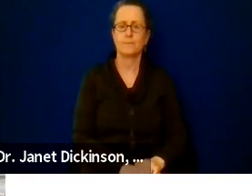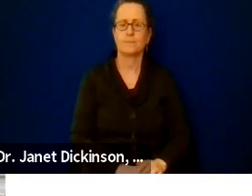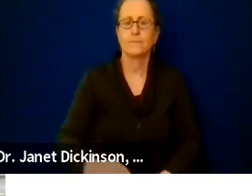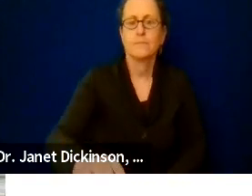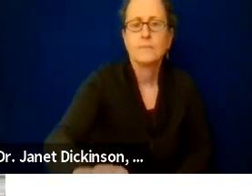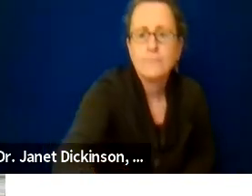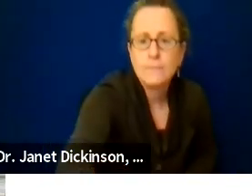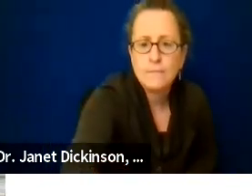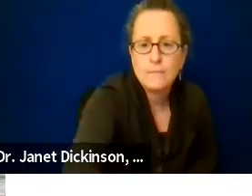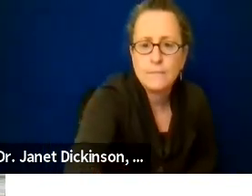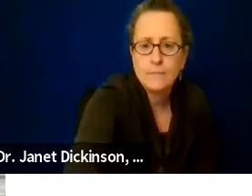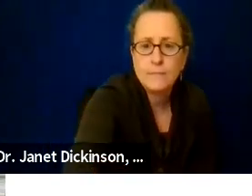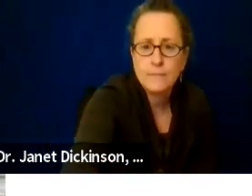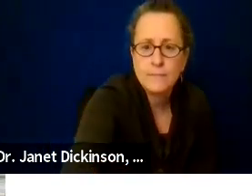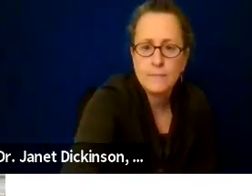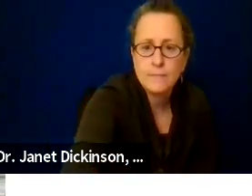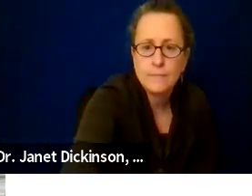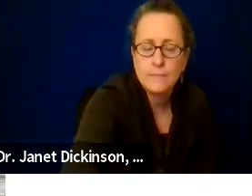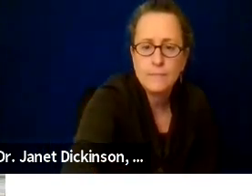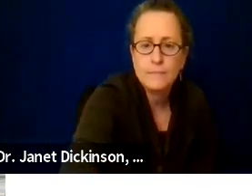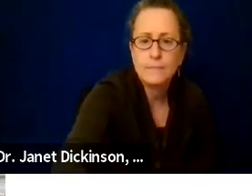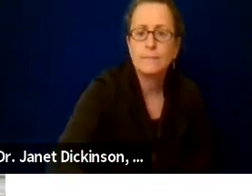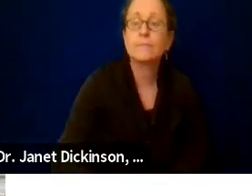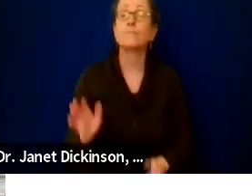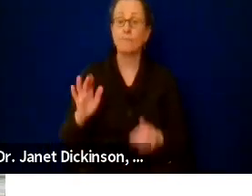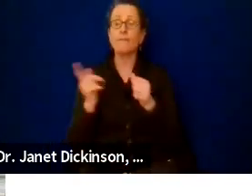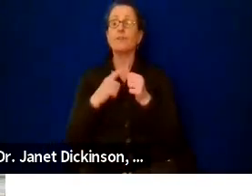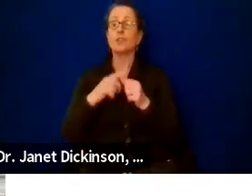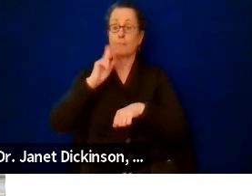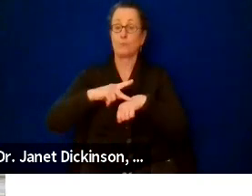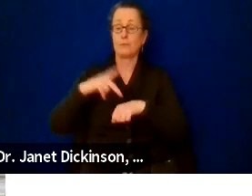with Ms. Putnam Principal Putnam at Four Corners.